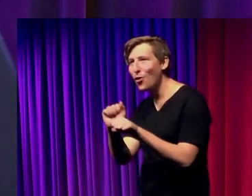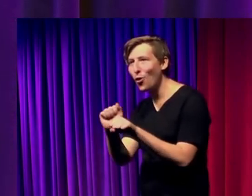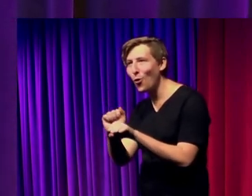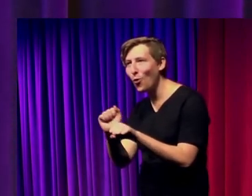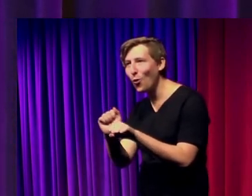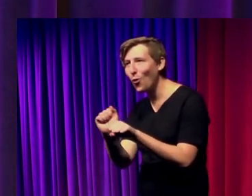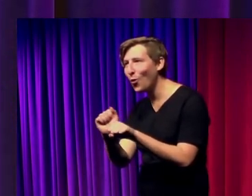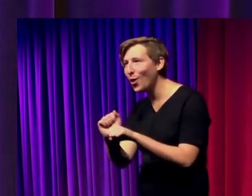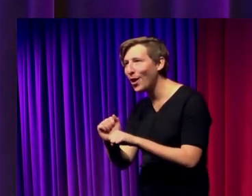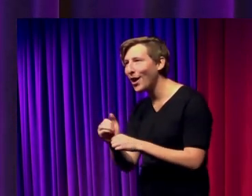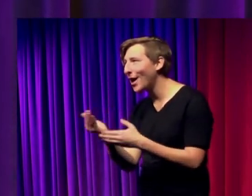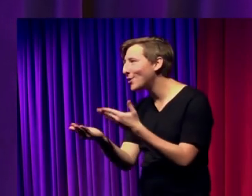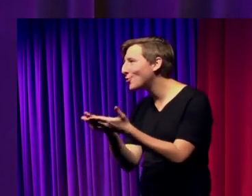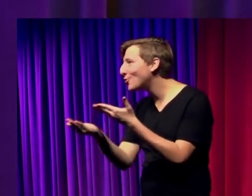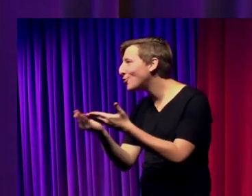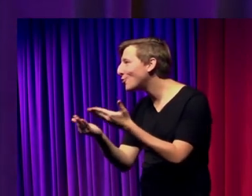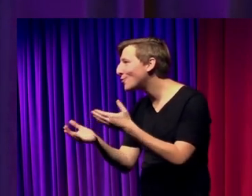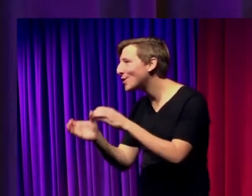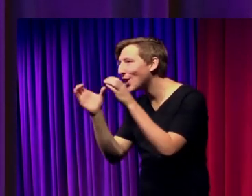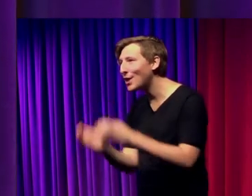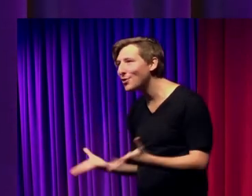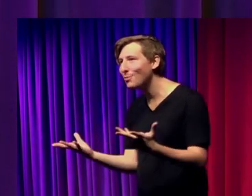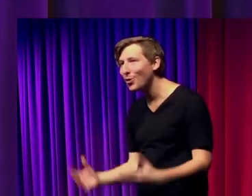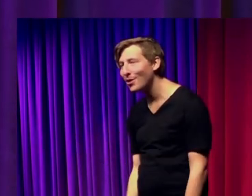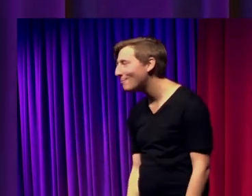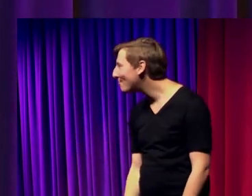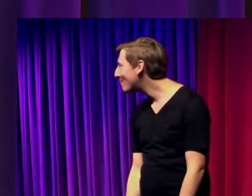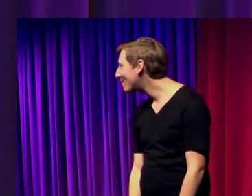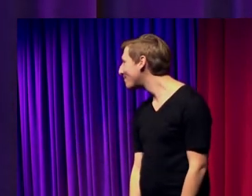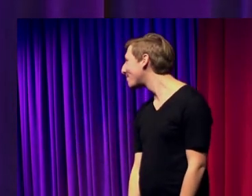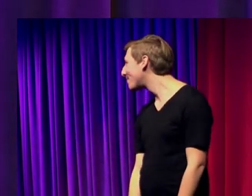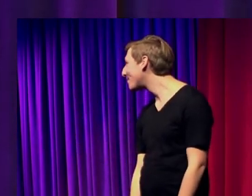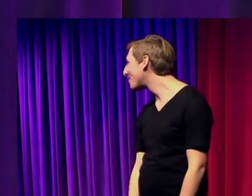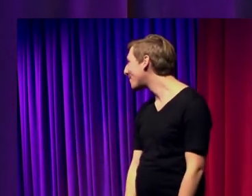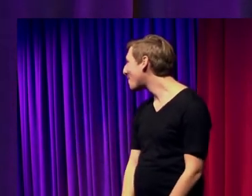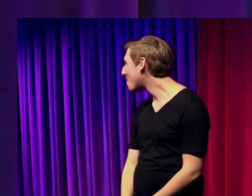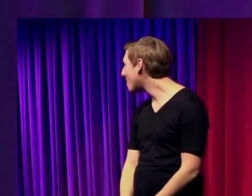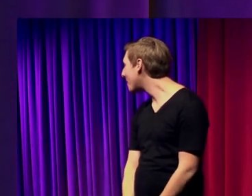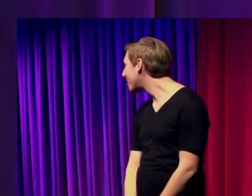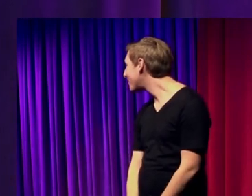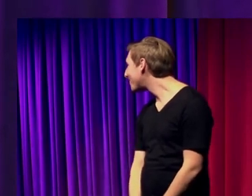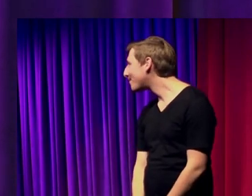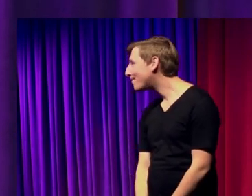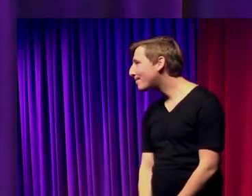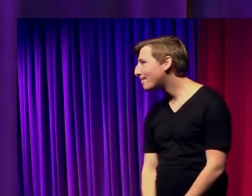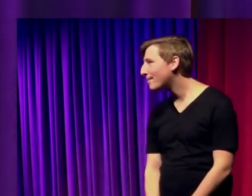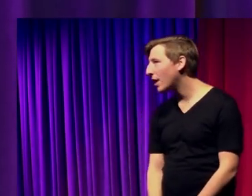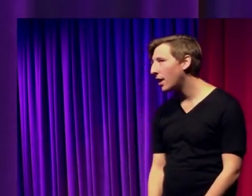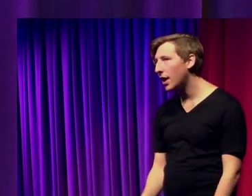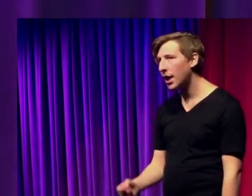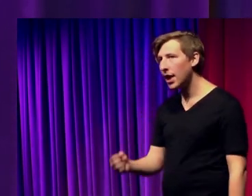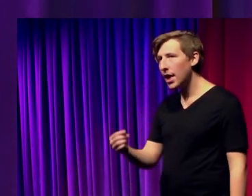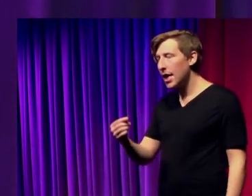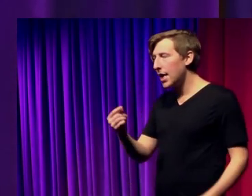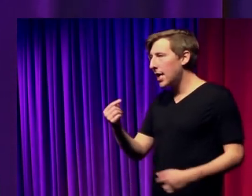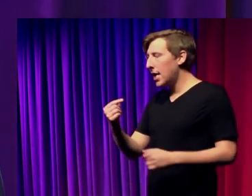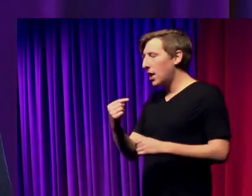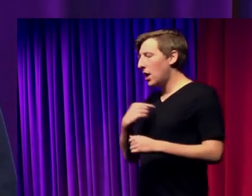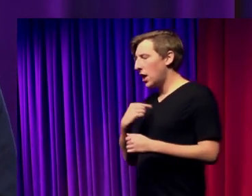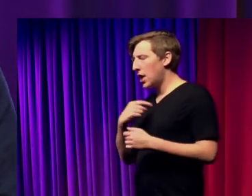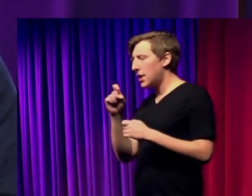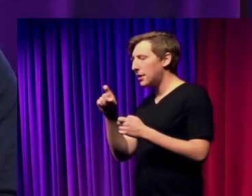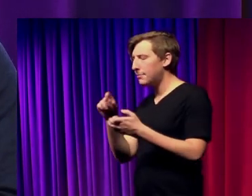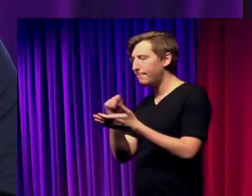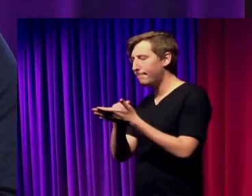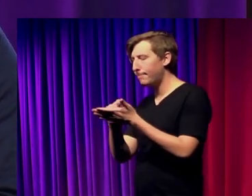But I remember, like, I used to work at this place I'm not even allowed to talk about it on stage, because once they learned that I did comedy, they made me sign a contract that kind of